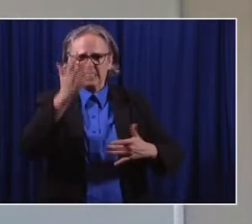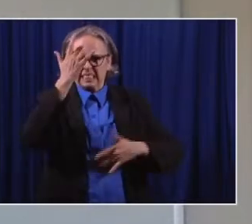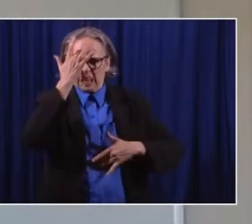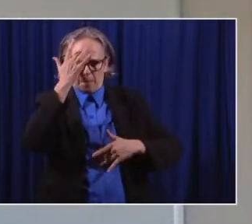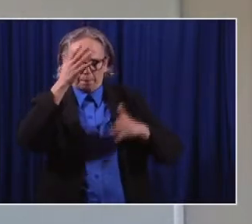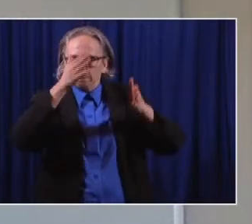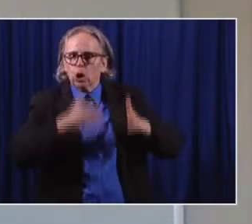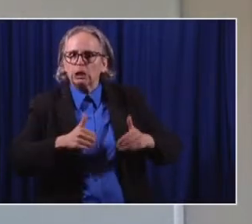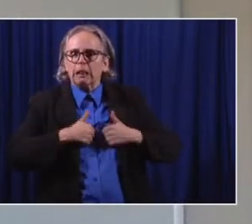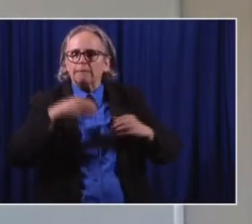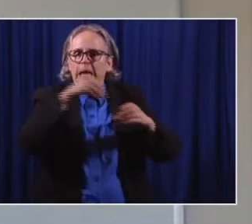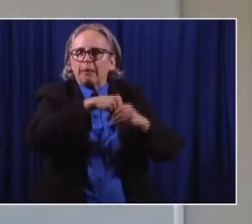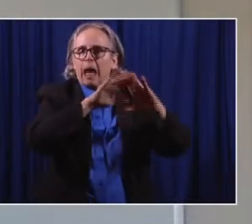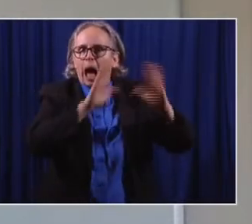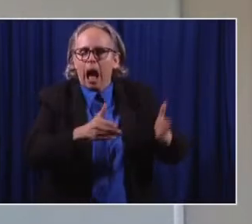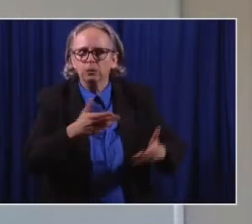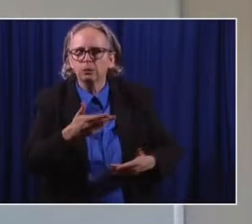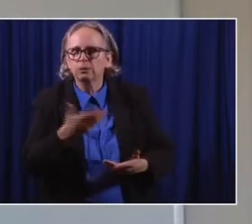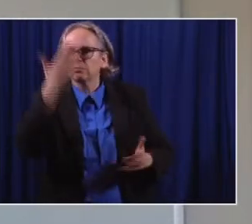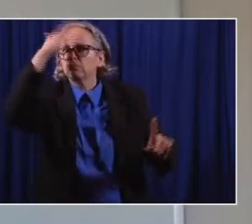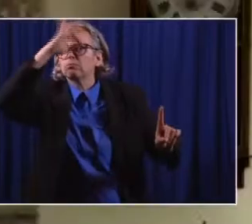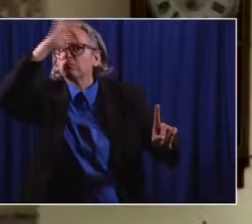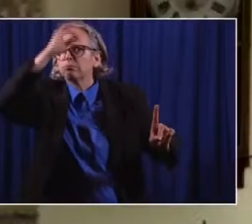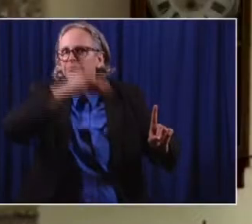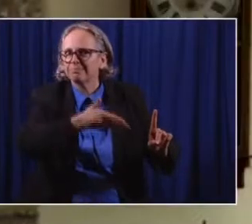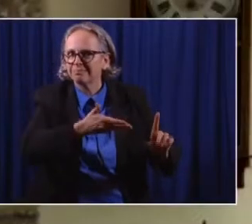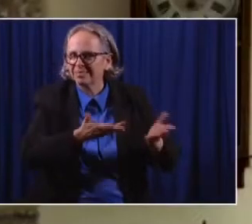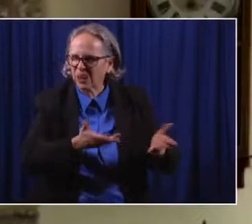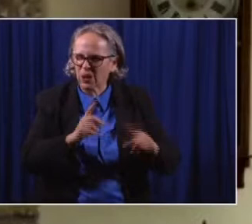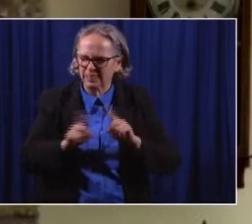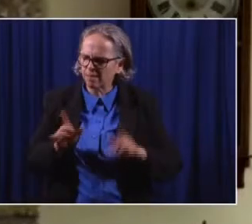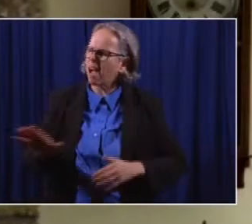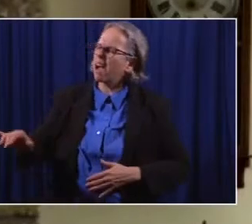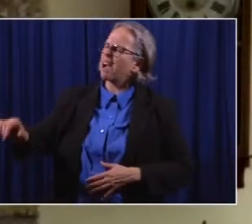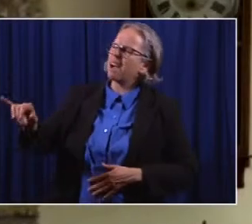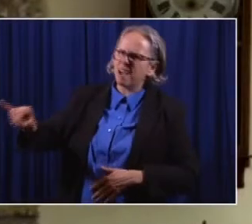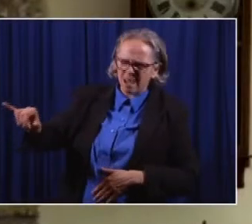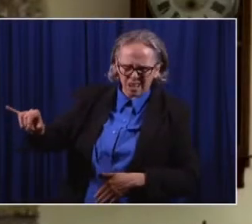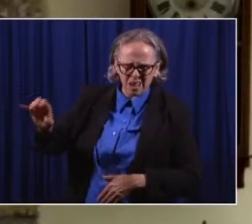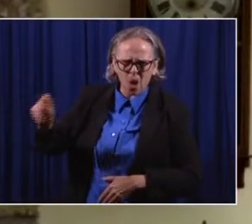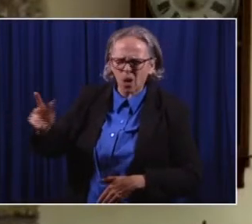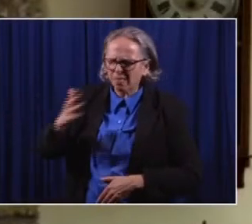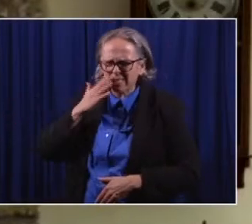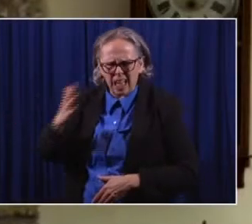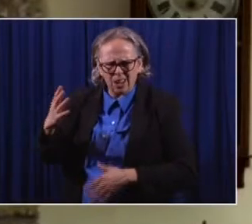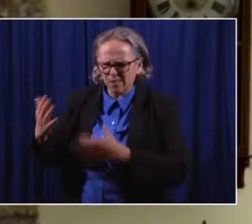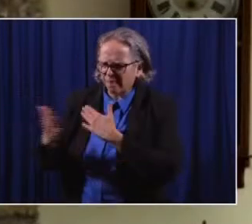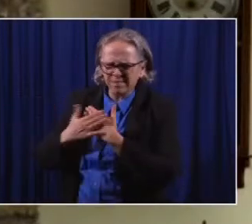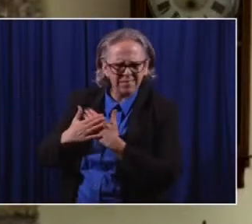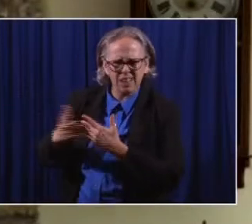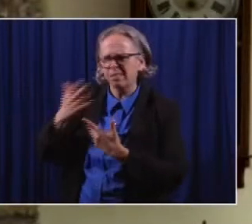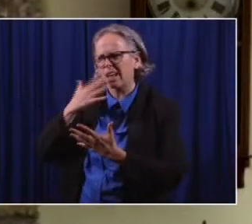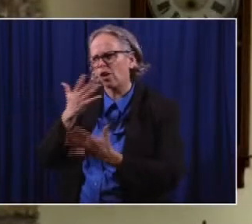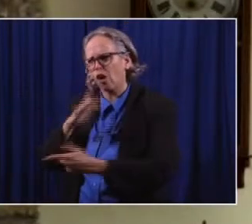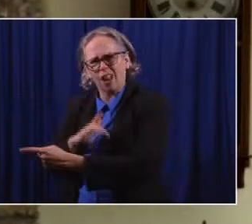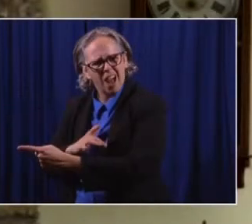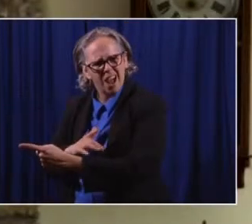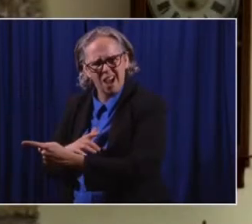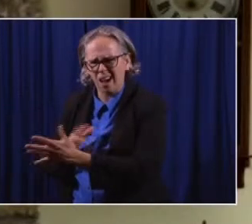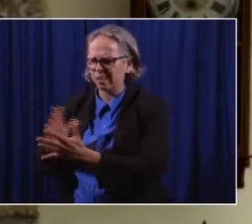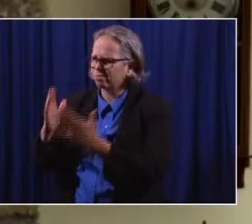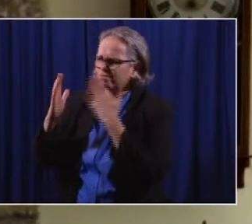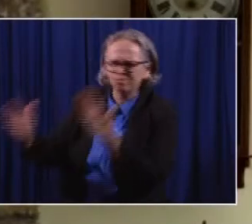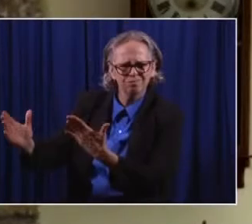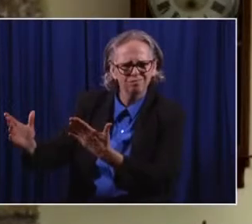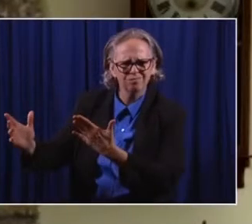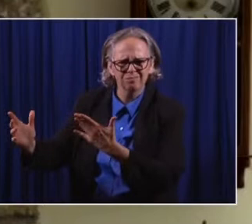time frame we look at. Okay. Well, Mitch, thank you very, very much. Good luck to you and everyone who